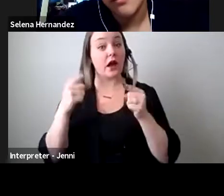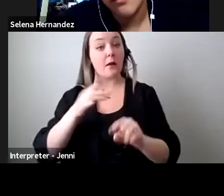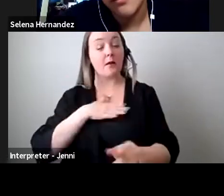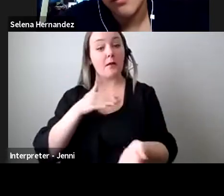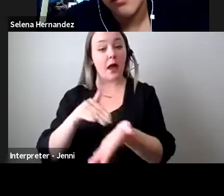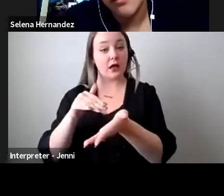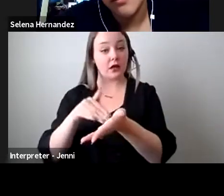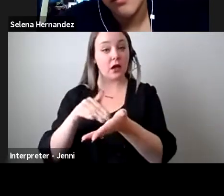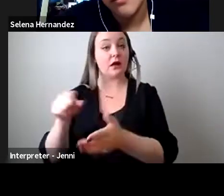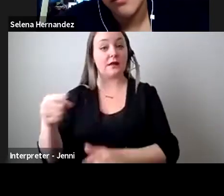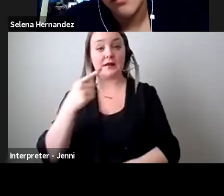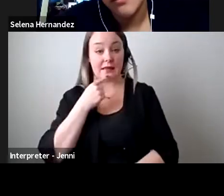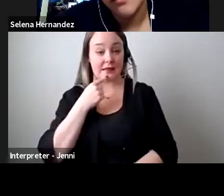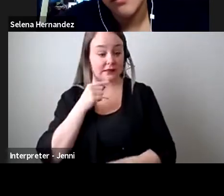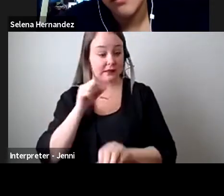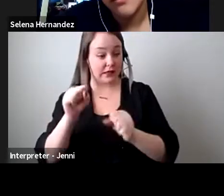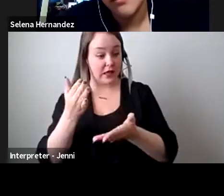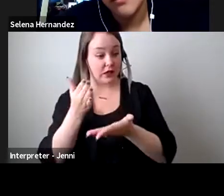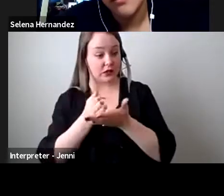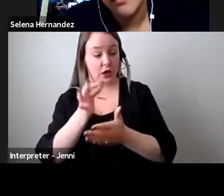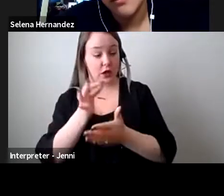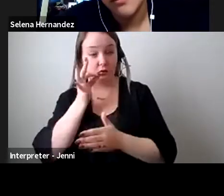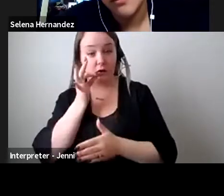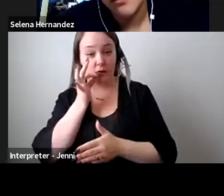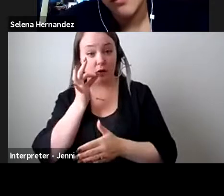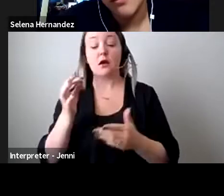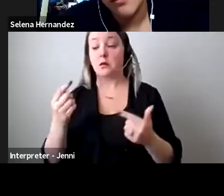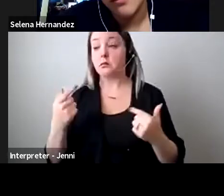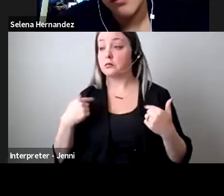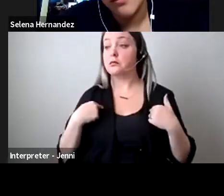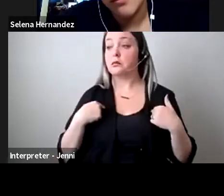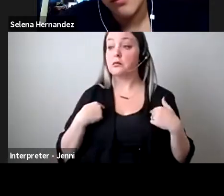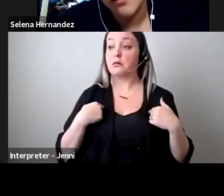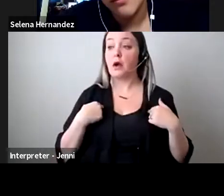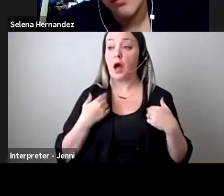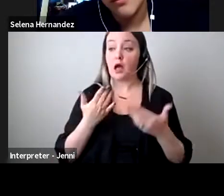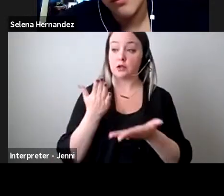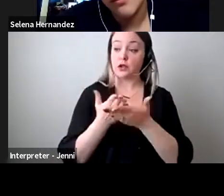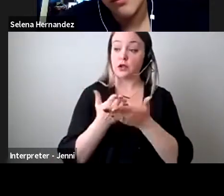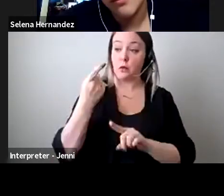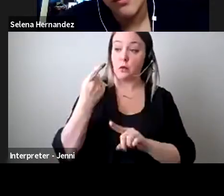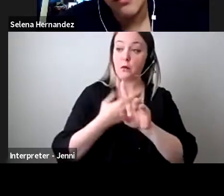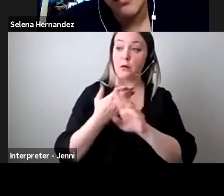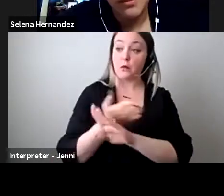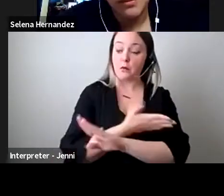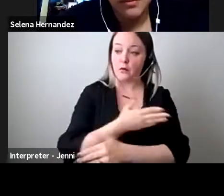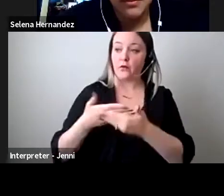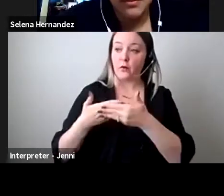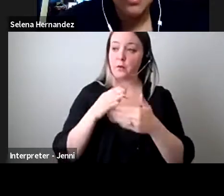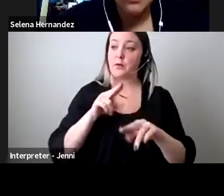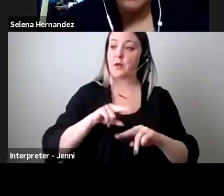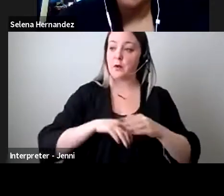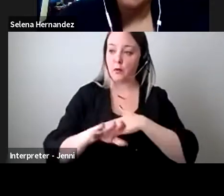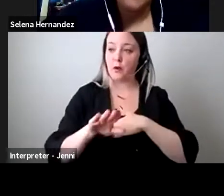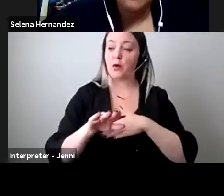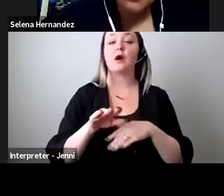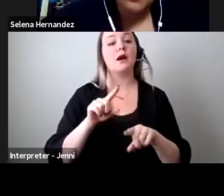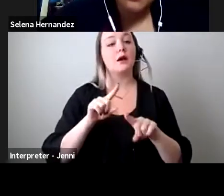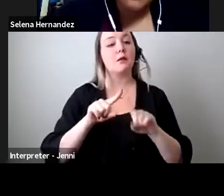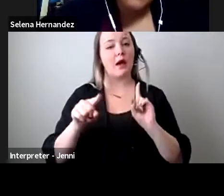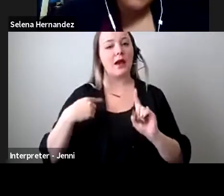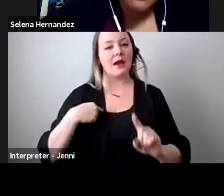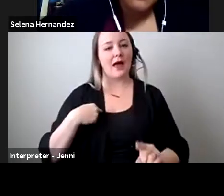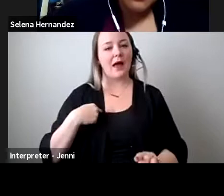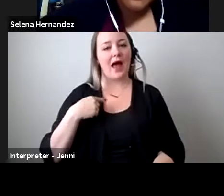stop before birthing my child, which I was able to do a month before having her. But I still believe after that, I probably was